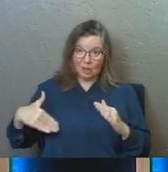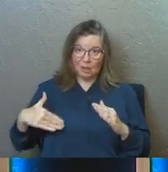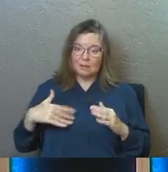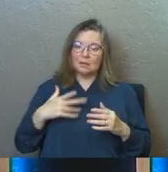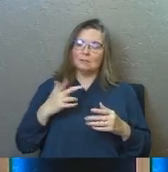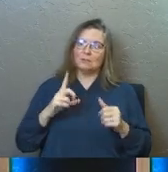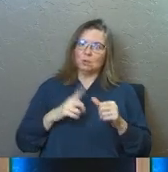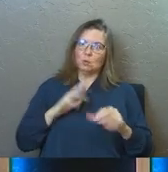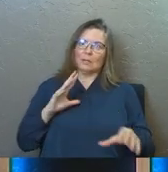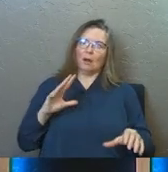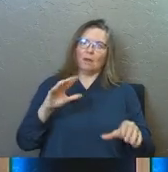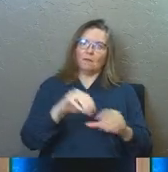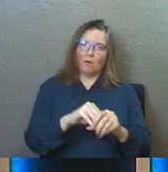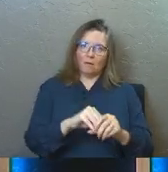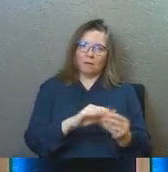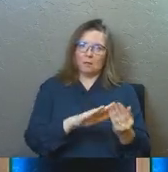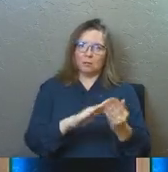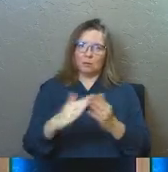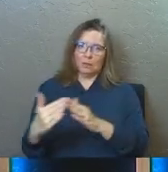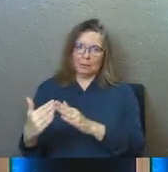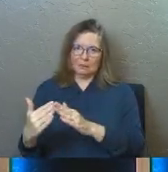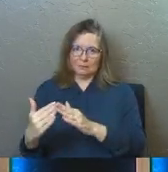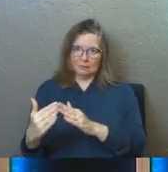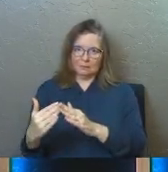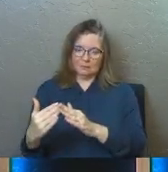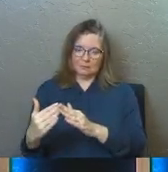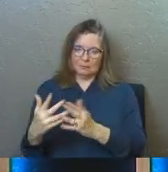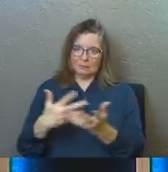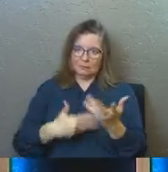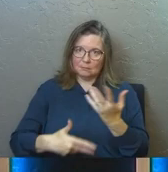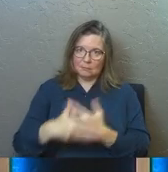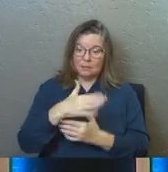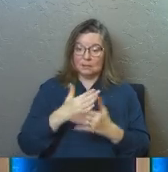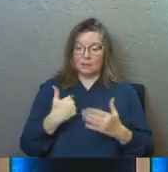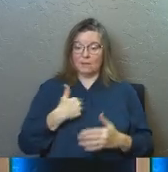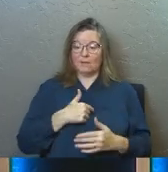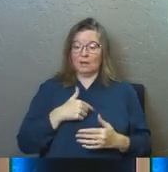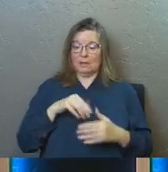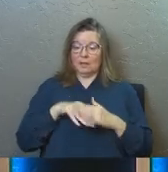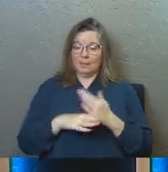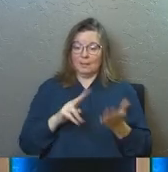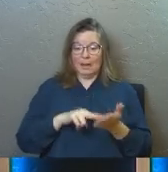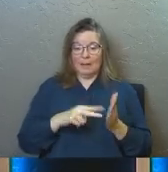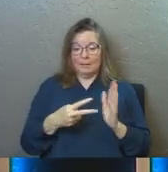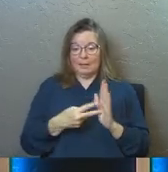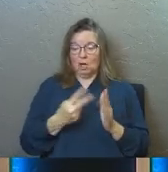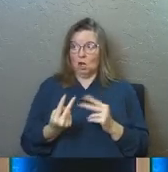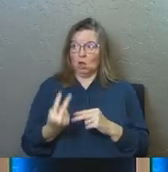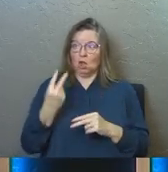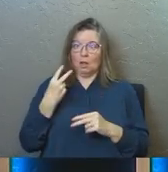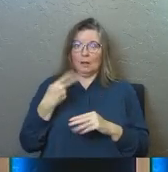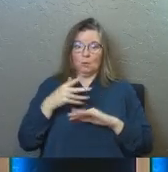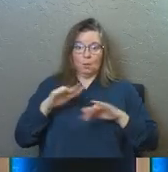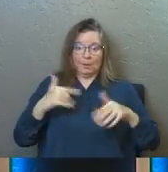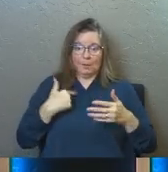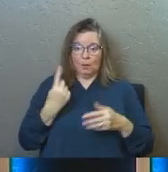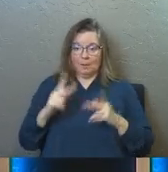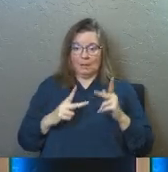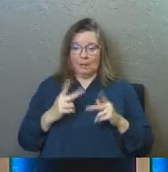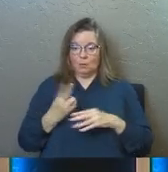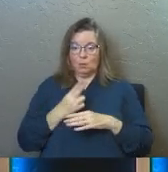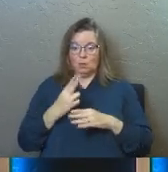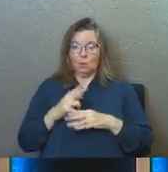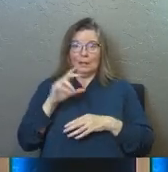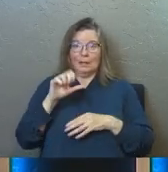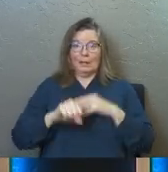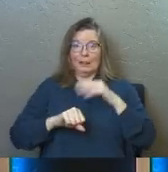to enter. Enter into community, right? For some of us, this entering may mean, look back to the pool. Maybe you're one of those people who